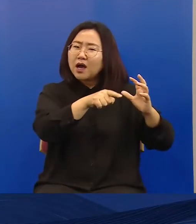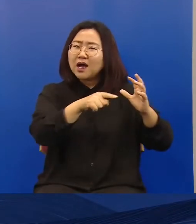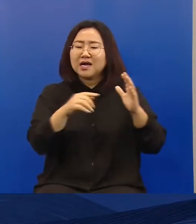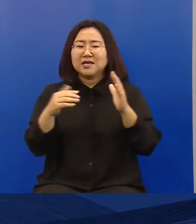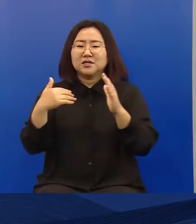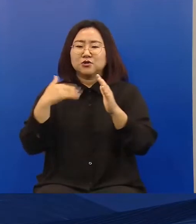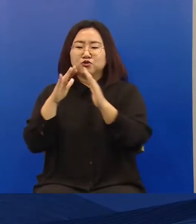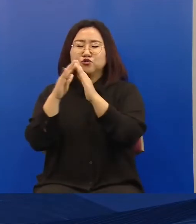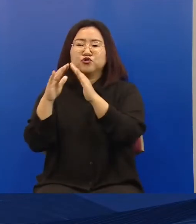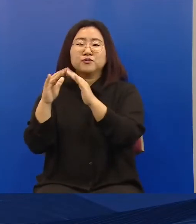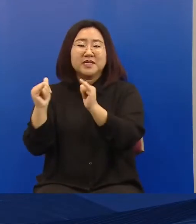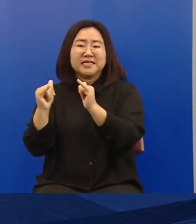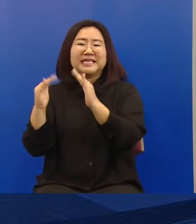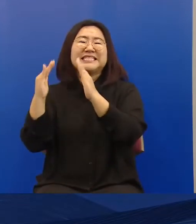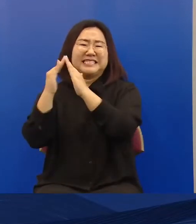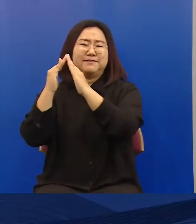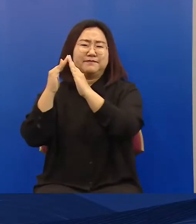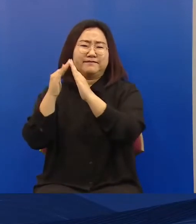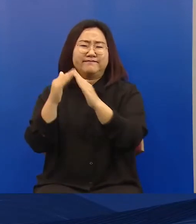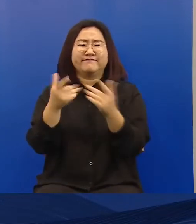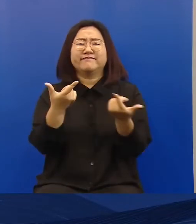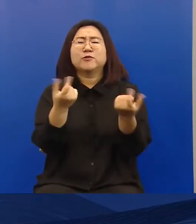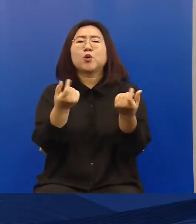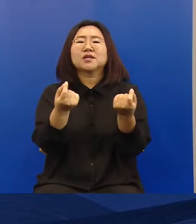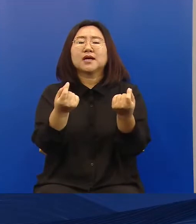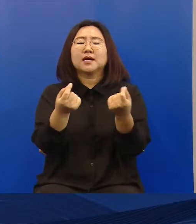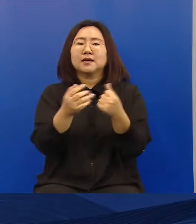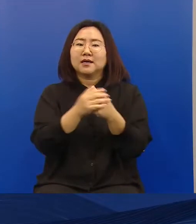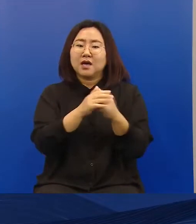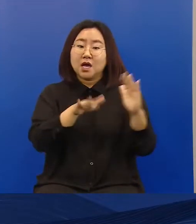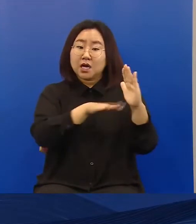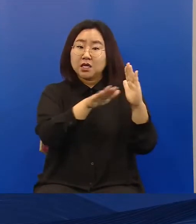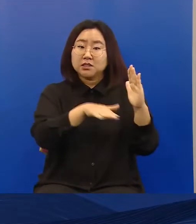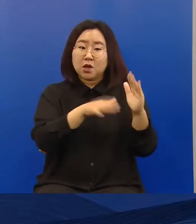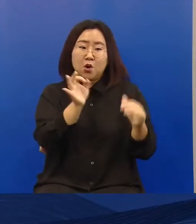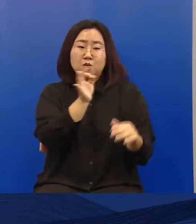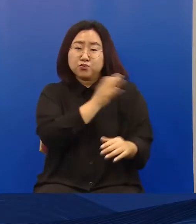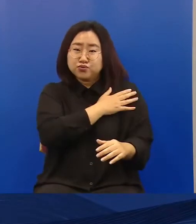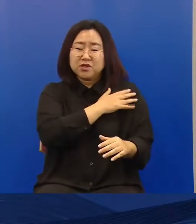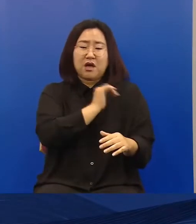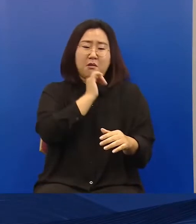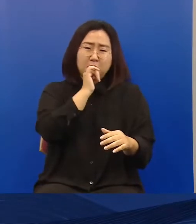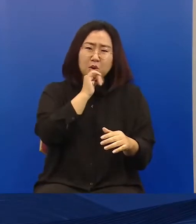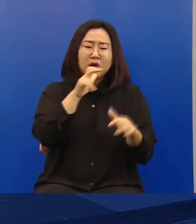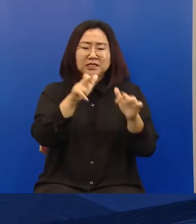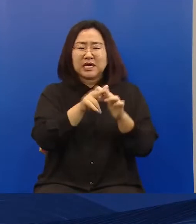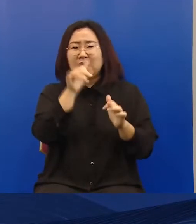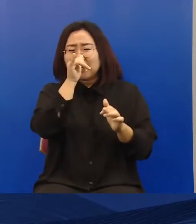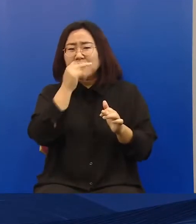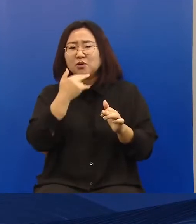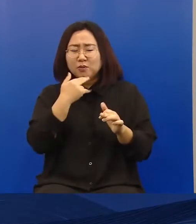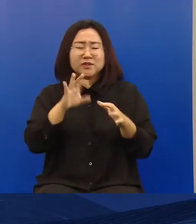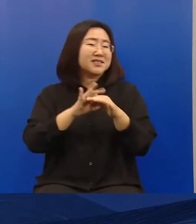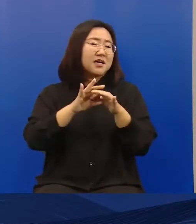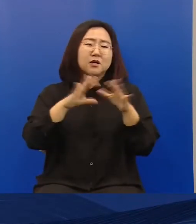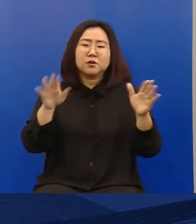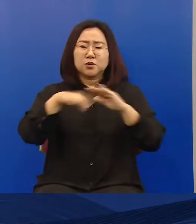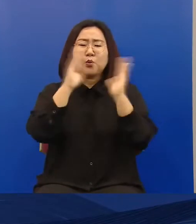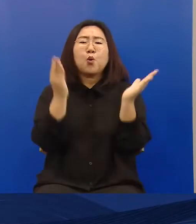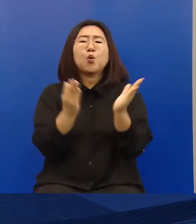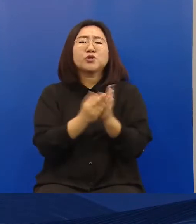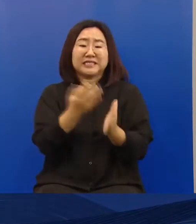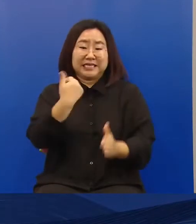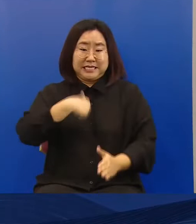citizen. A prime minister overseas once said that we need to create our nation like